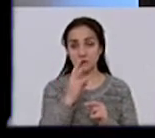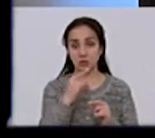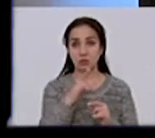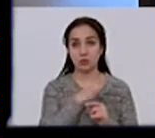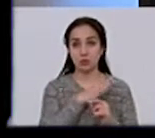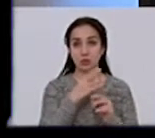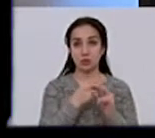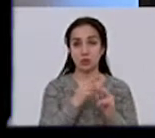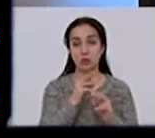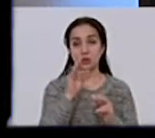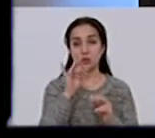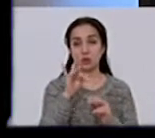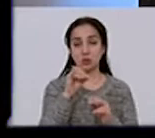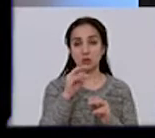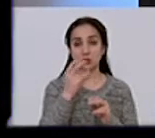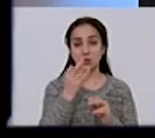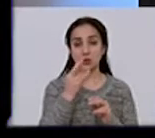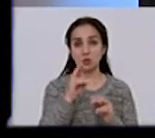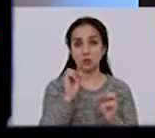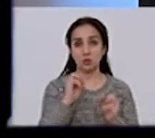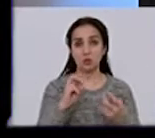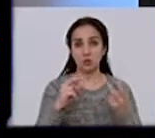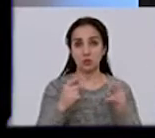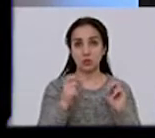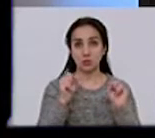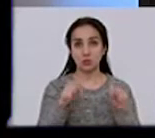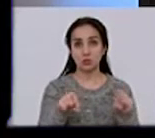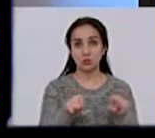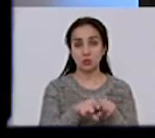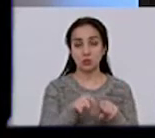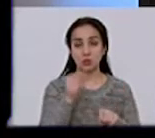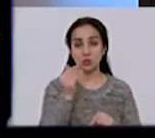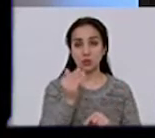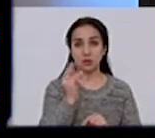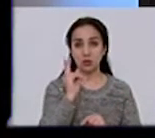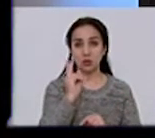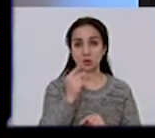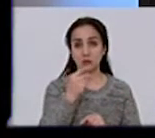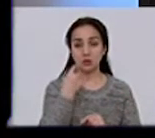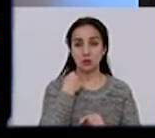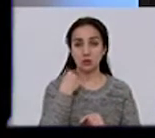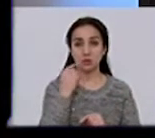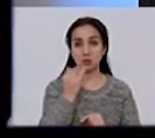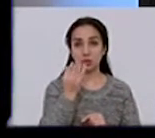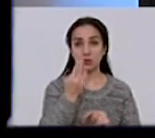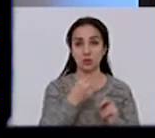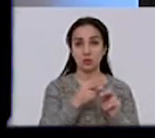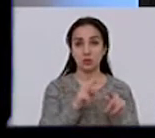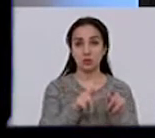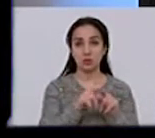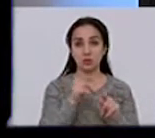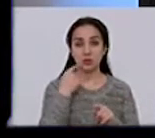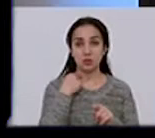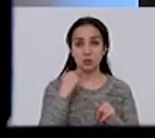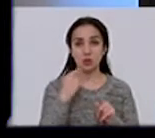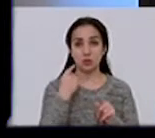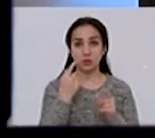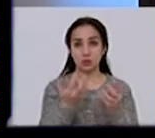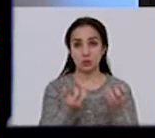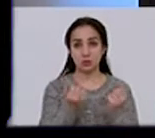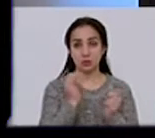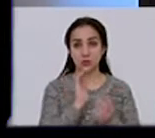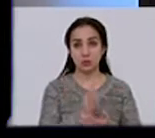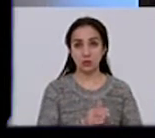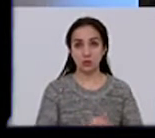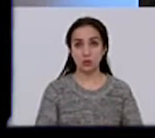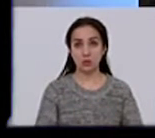bo'lgan trapetsiya bilan almashtirishimiz mumkin. Bunda ham k ning qiymatlari ushbu son qiymatlarni qabul qiladi.